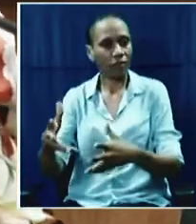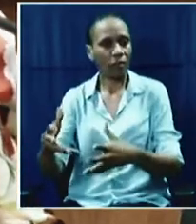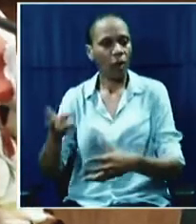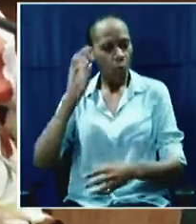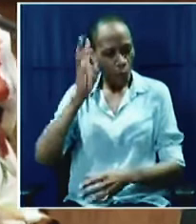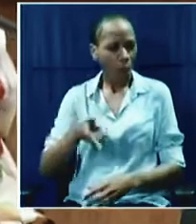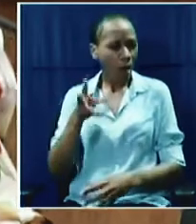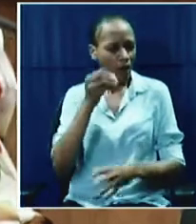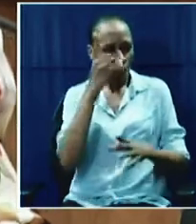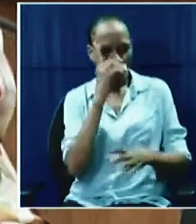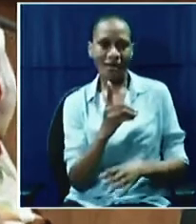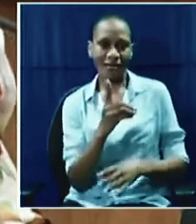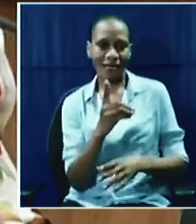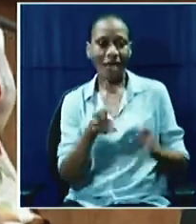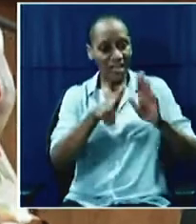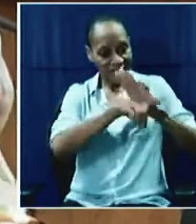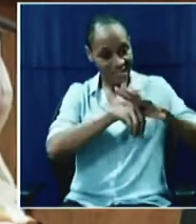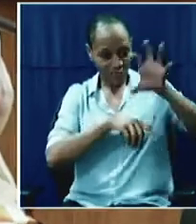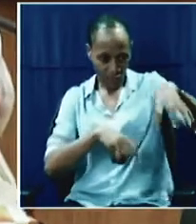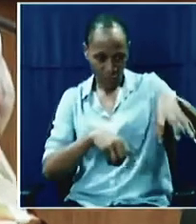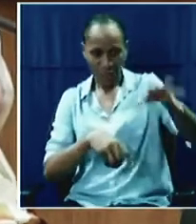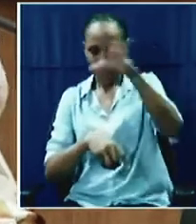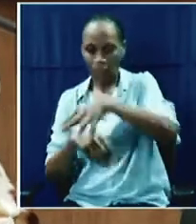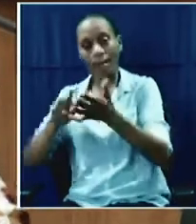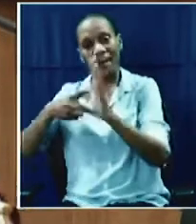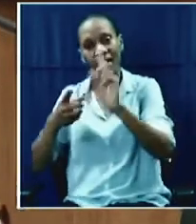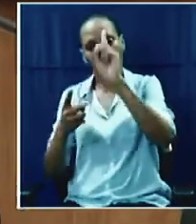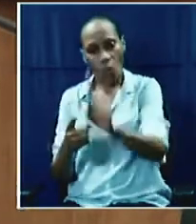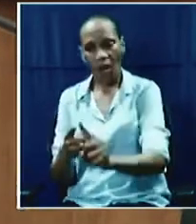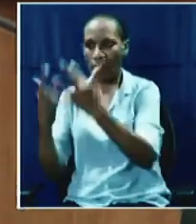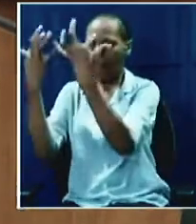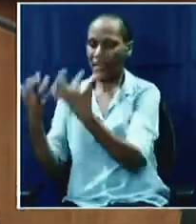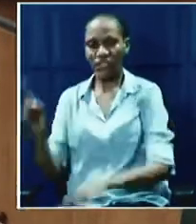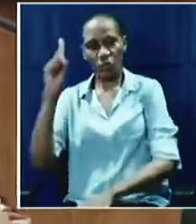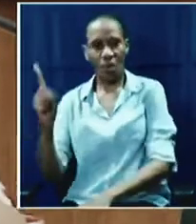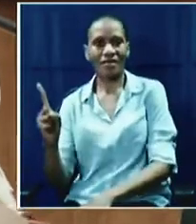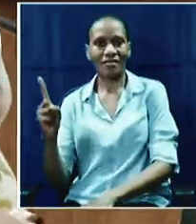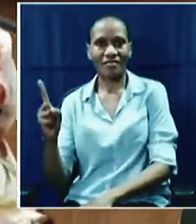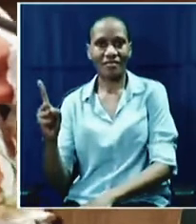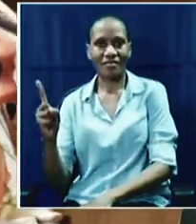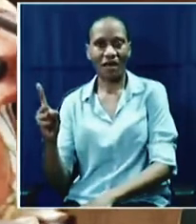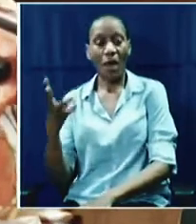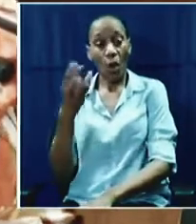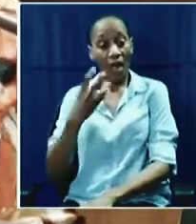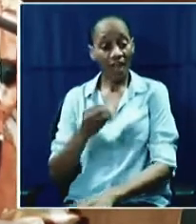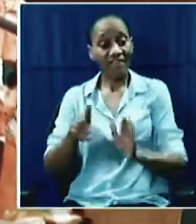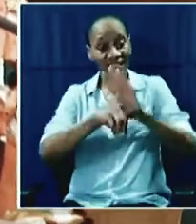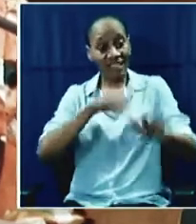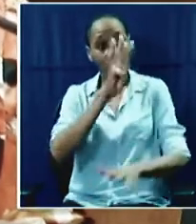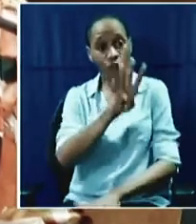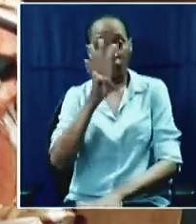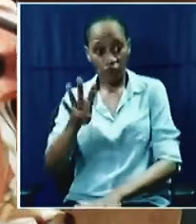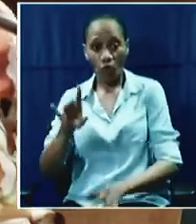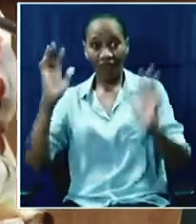one district, one plan, and one budget for each of the 44 districts and 8